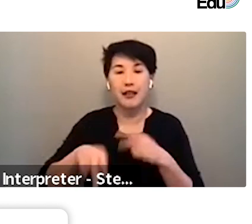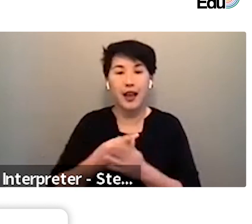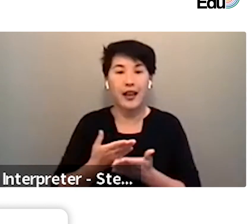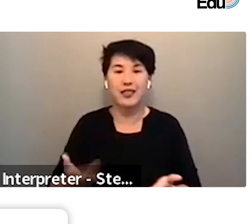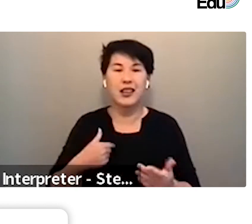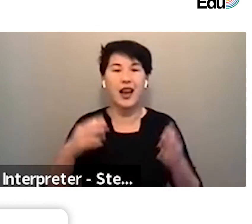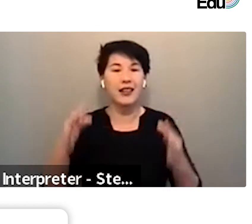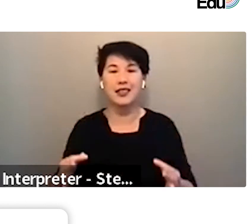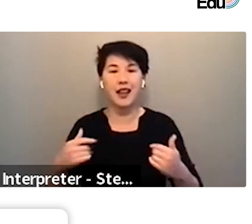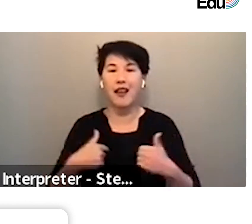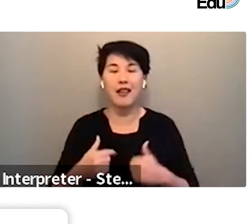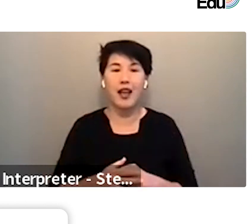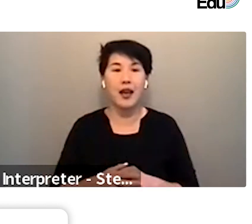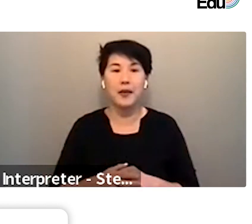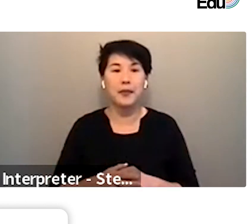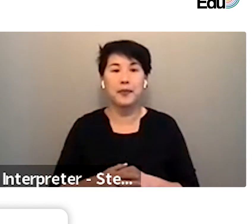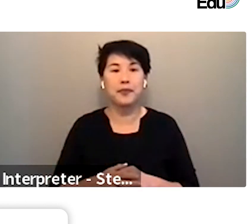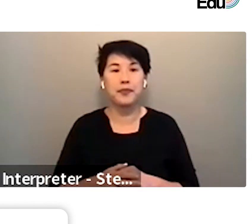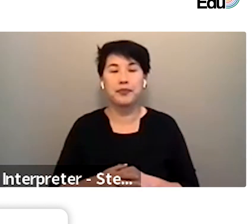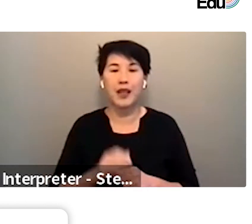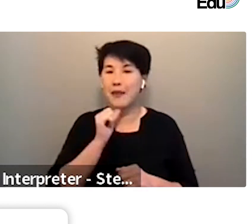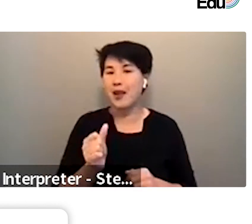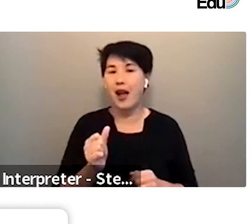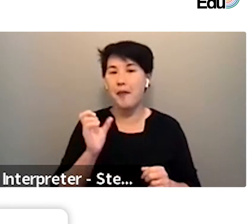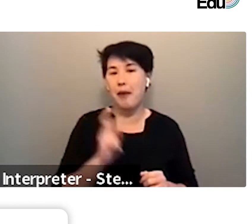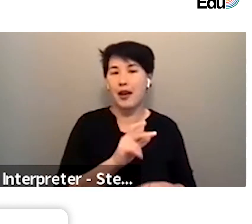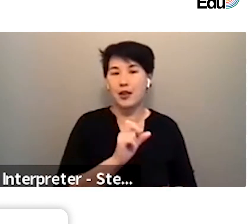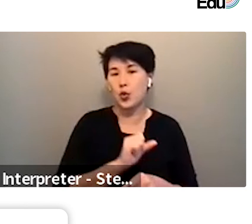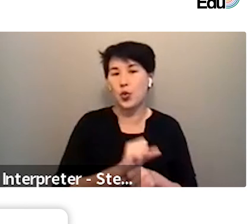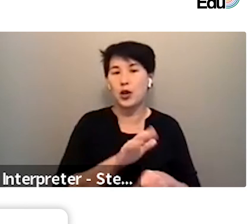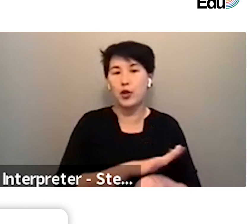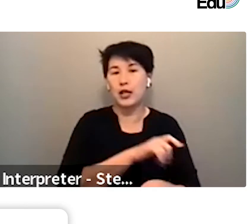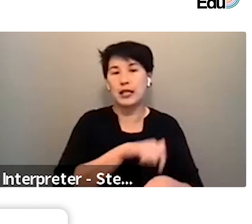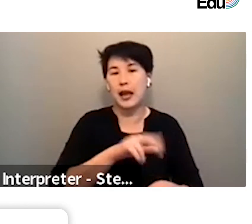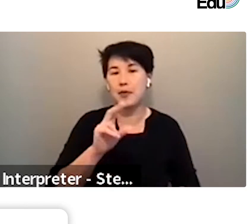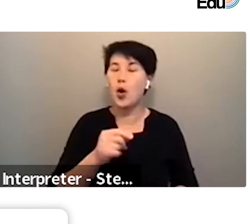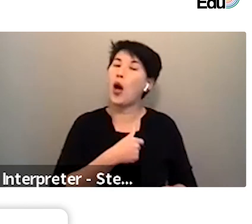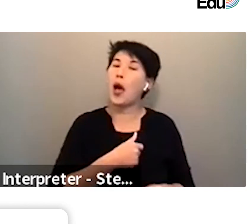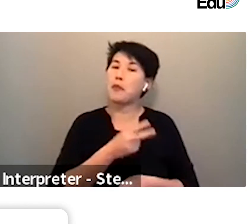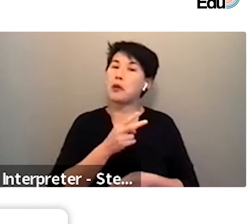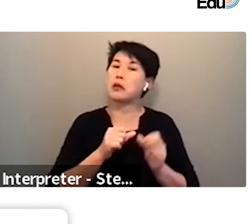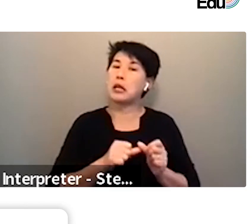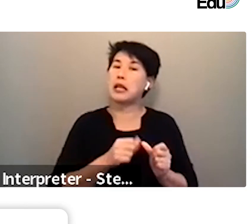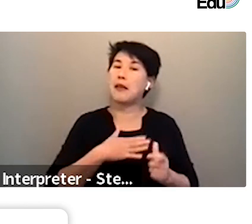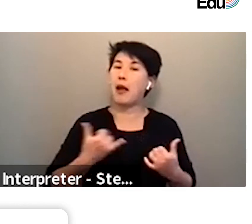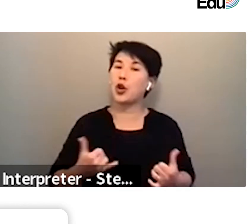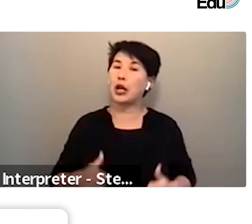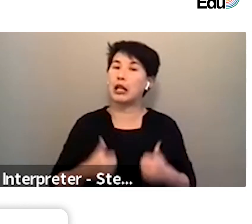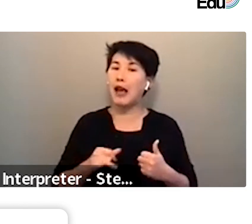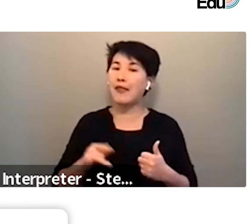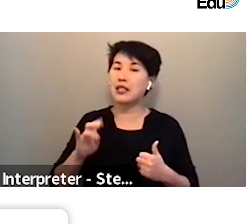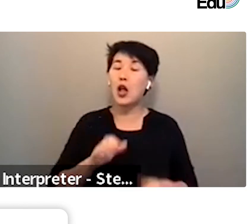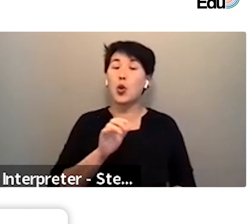decided that I am not going to kind of go back to work like full time. I'm just going to kind of sustain my lifestyle, work enough